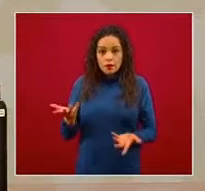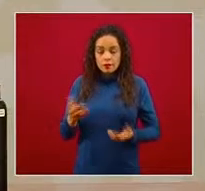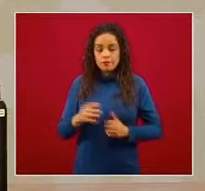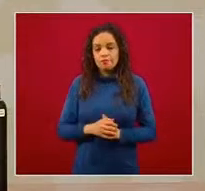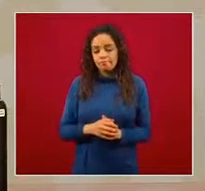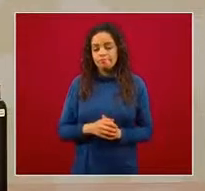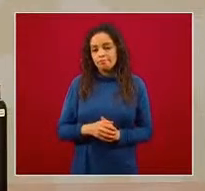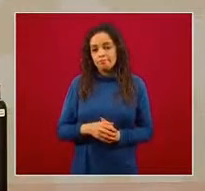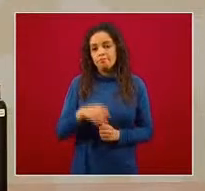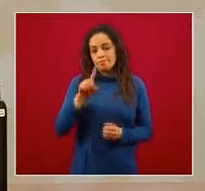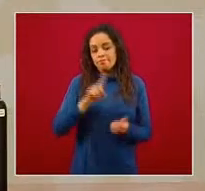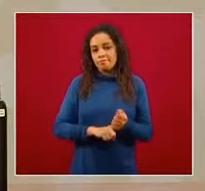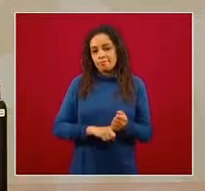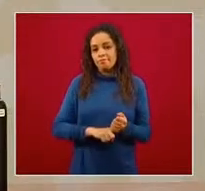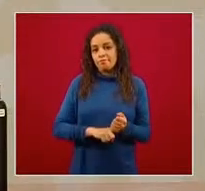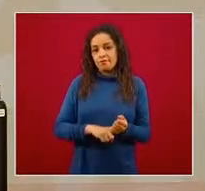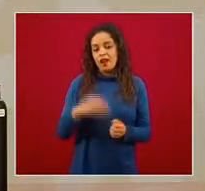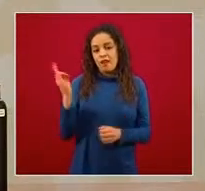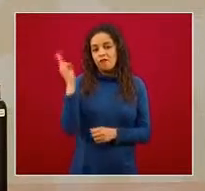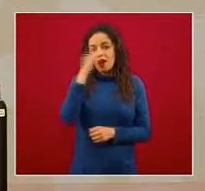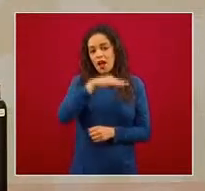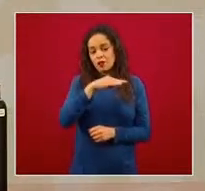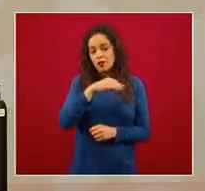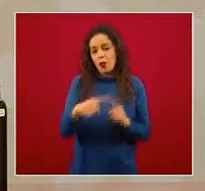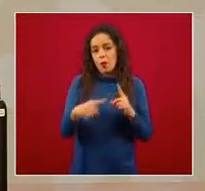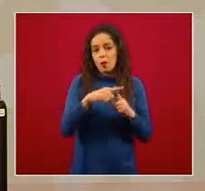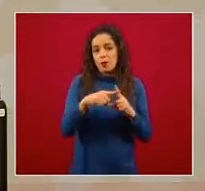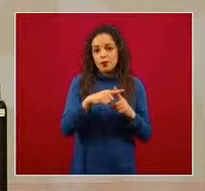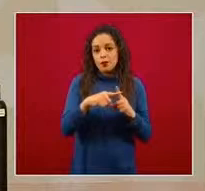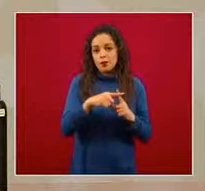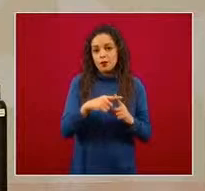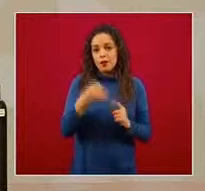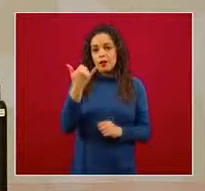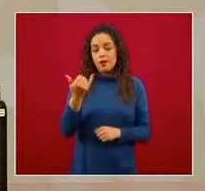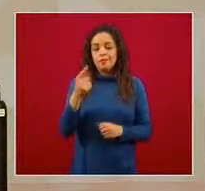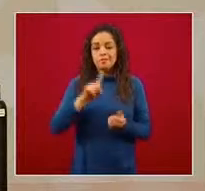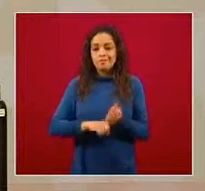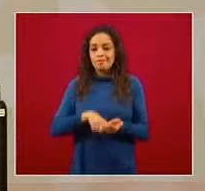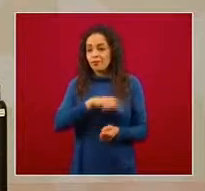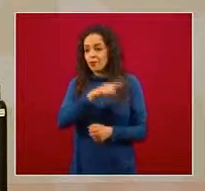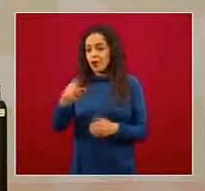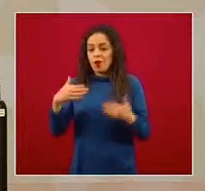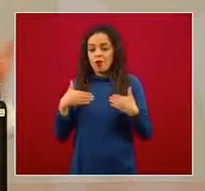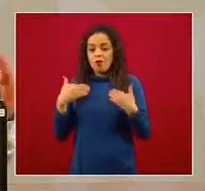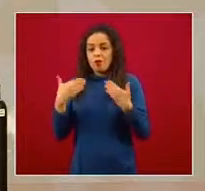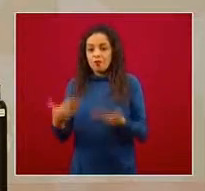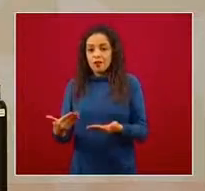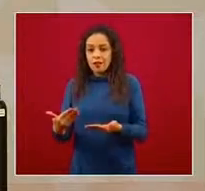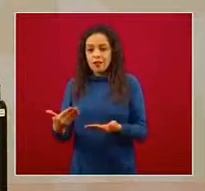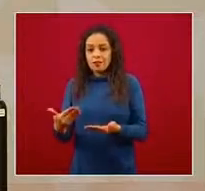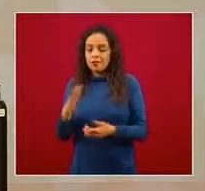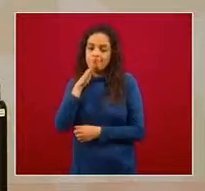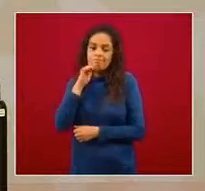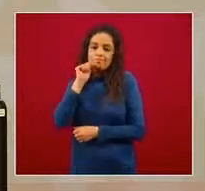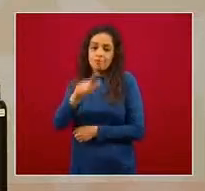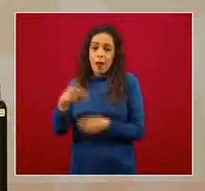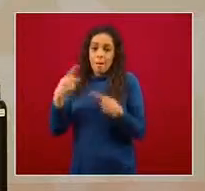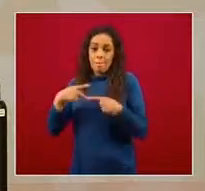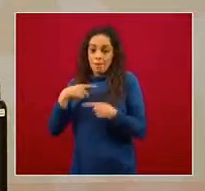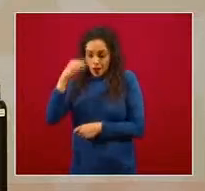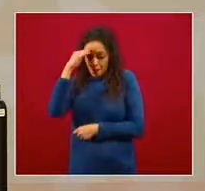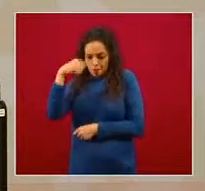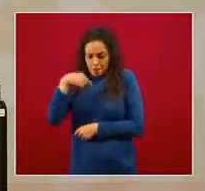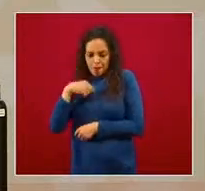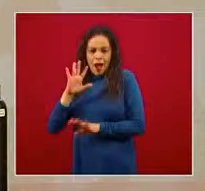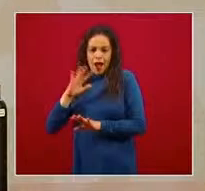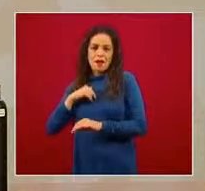a high probability to have a false negative or a false positive and will not give the